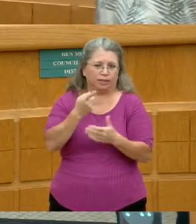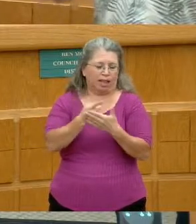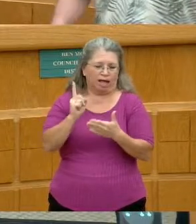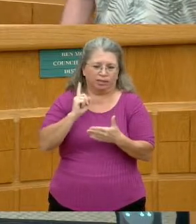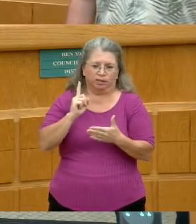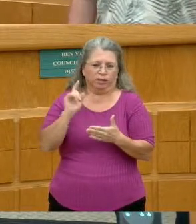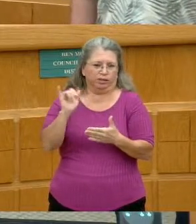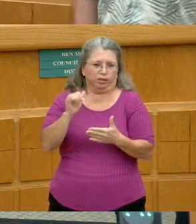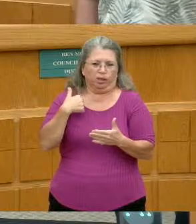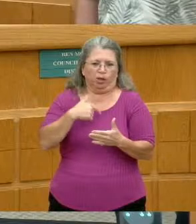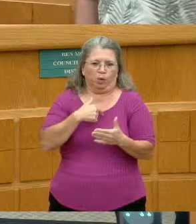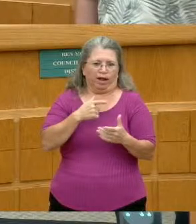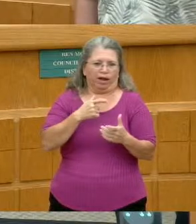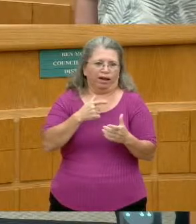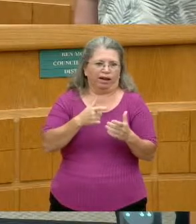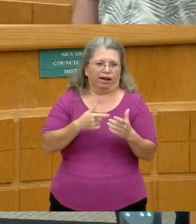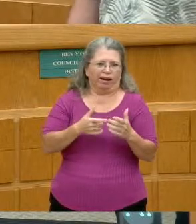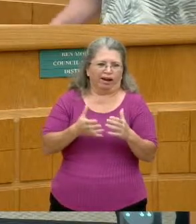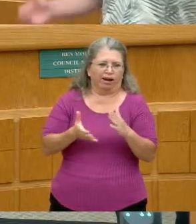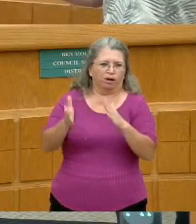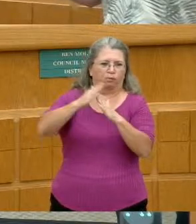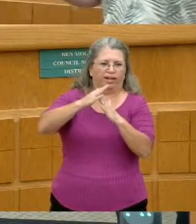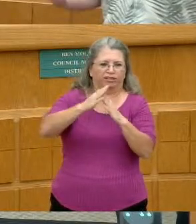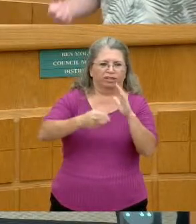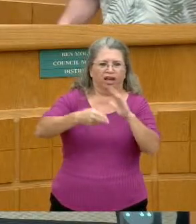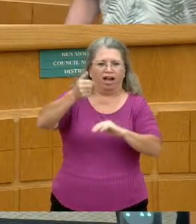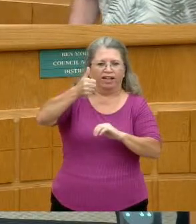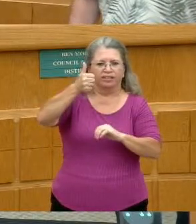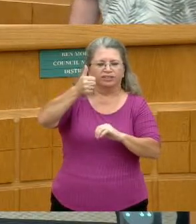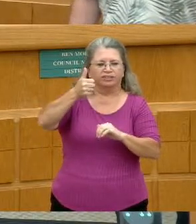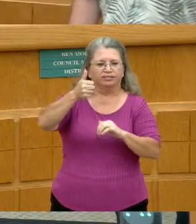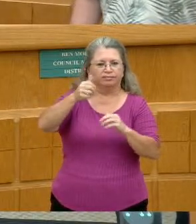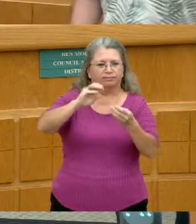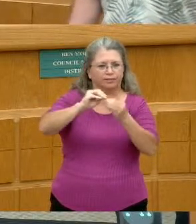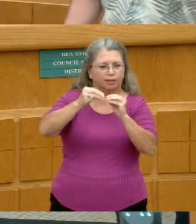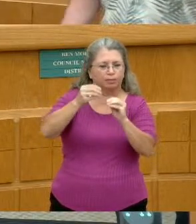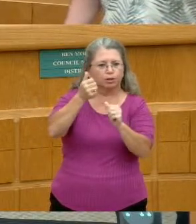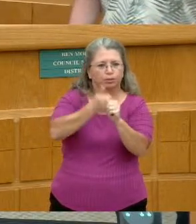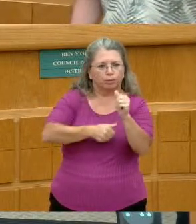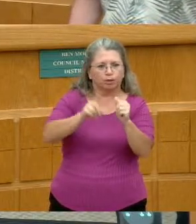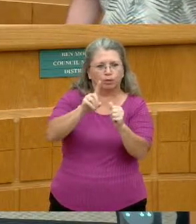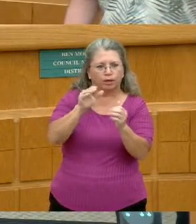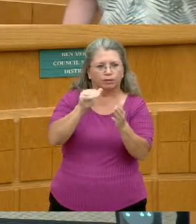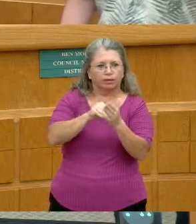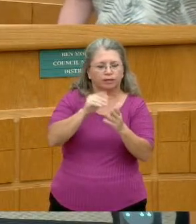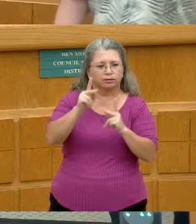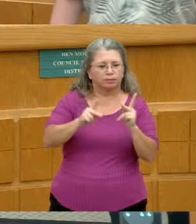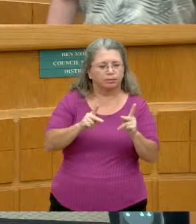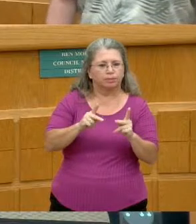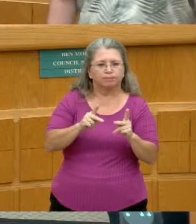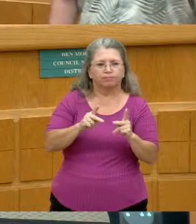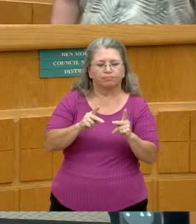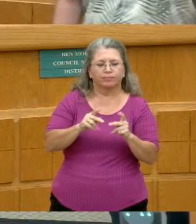we've reached the highest rate per capita. And if you look at that graph and rewind, it's